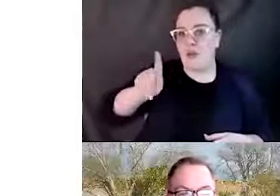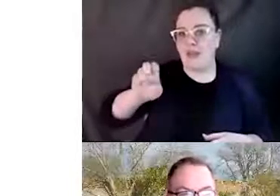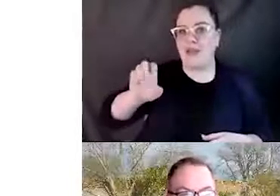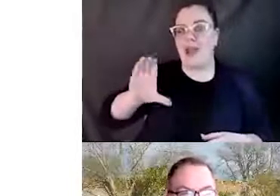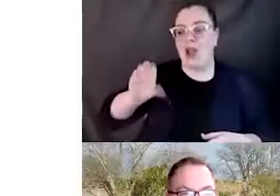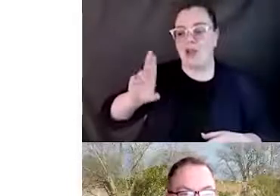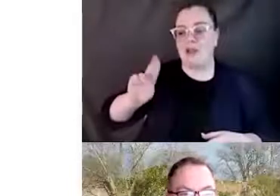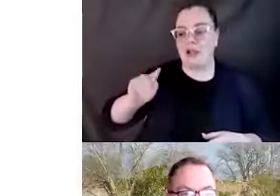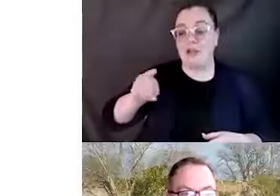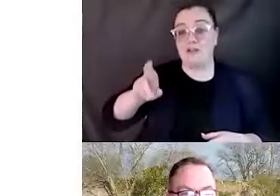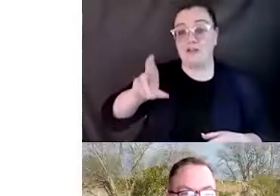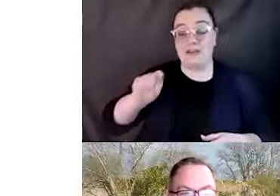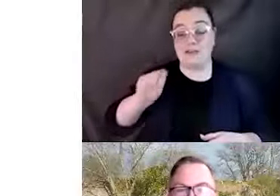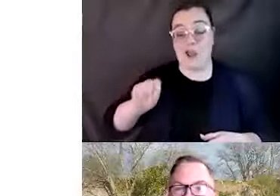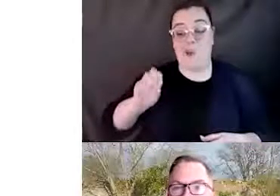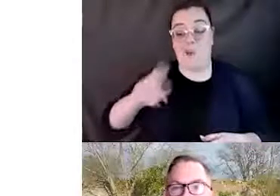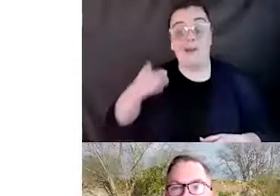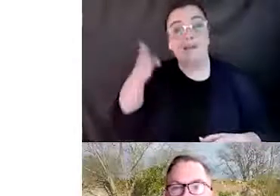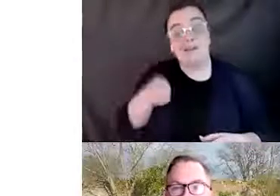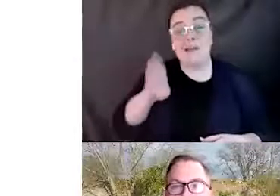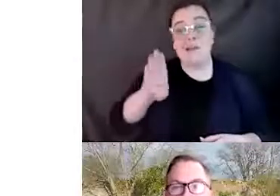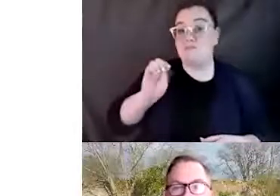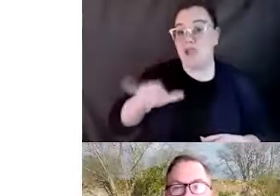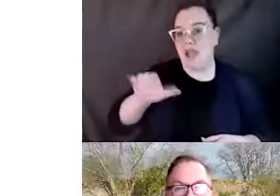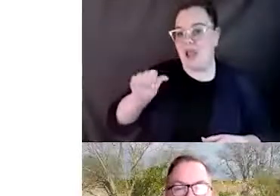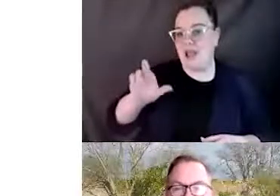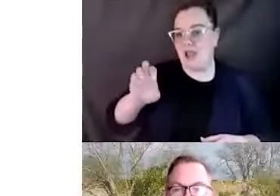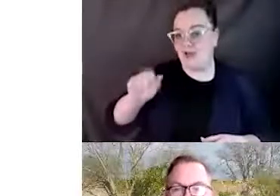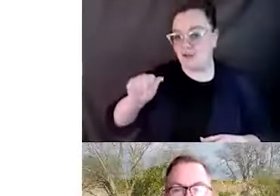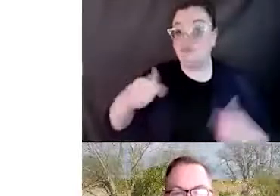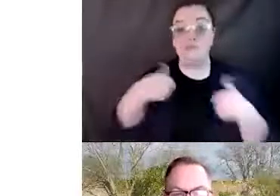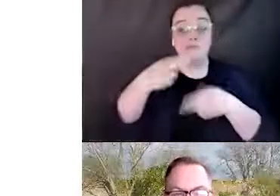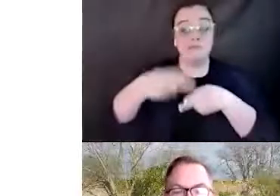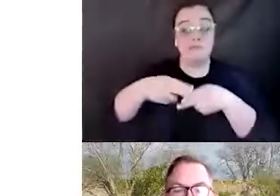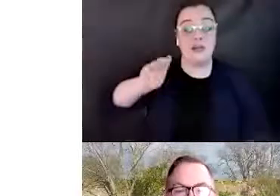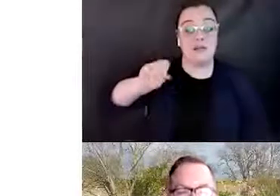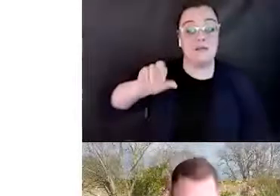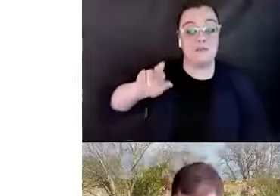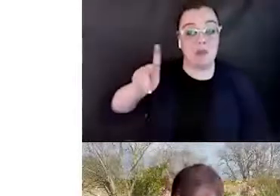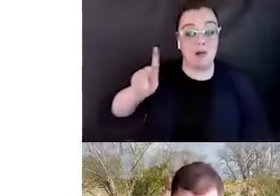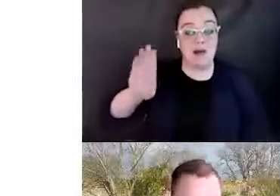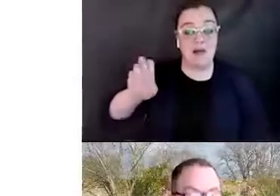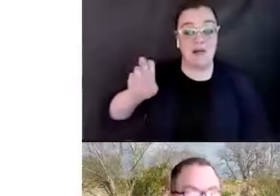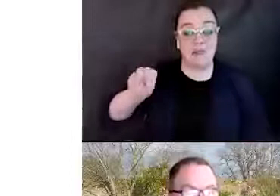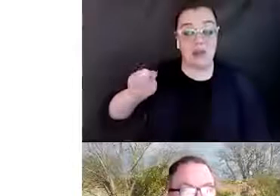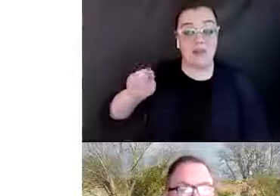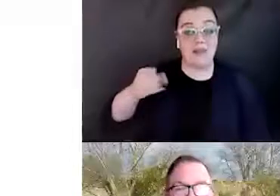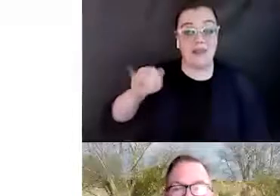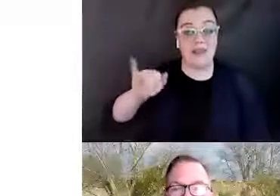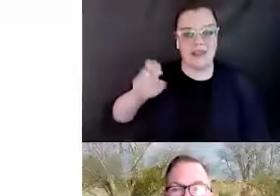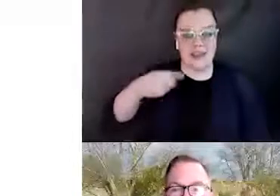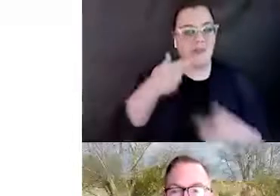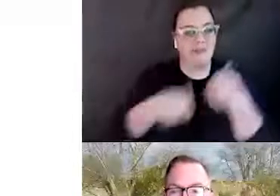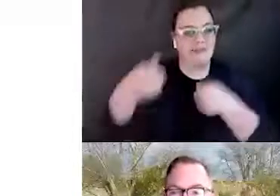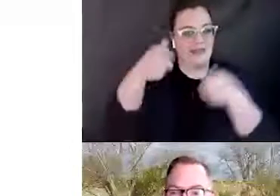All right, so I'd like to then, my name is Mark Benthien, Earthquake Country Alliance Executive Director. Welcome again, just one last moment. Please